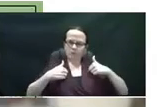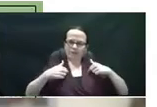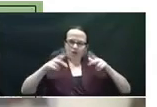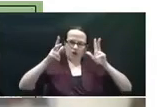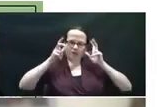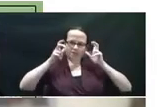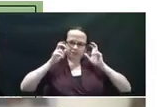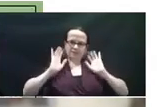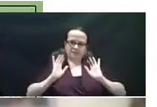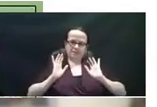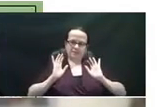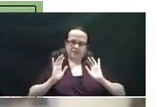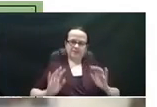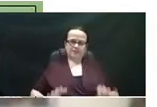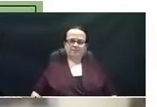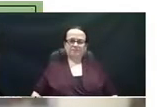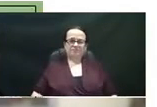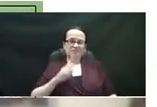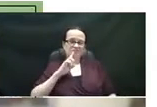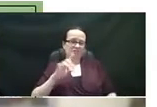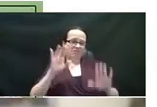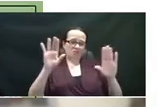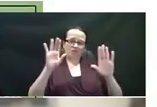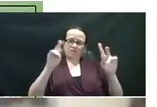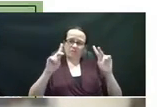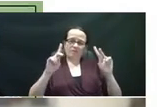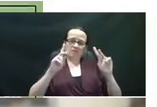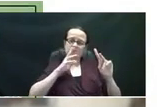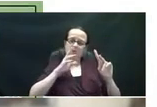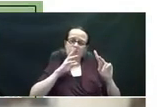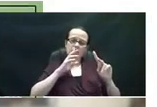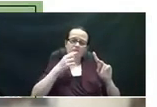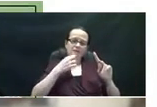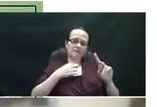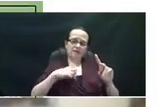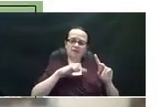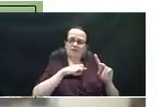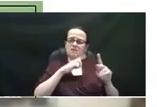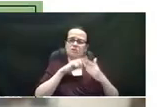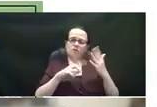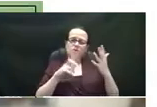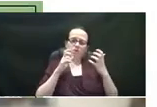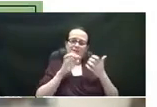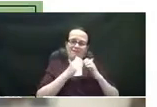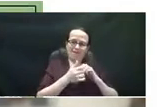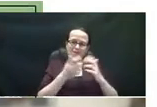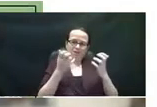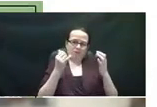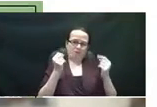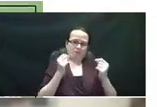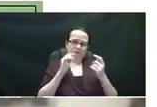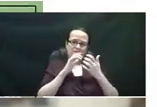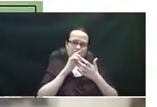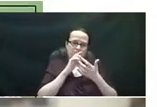listening. And it's been really wonderful. People have spoken. They've told us what they want, what they need, how they need it. And